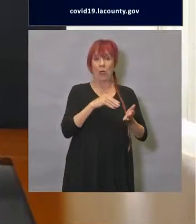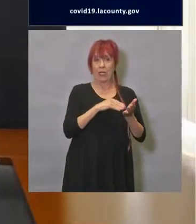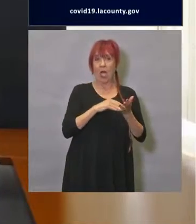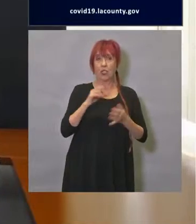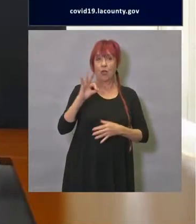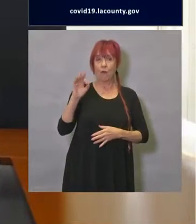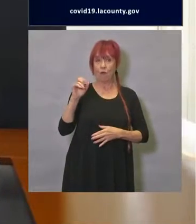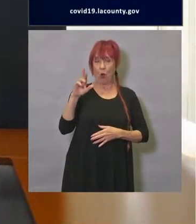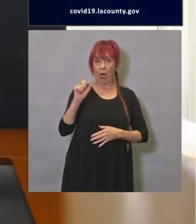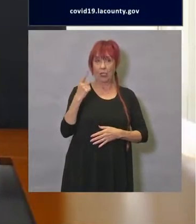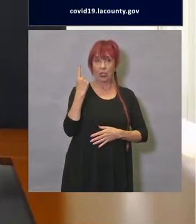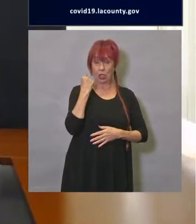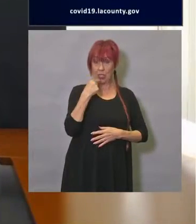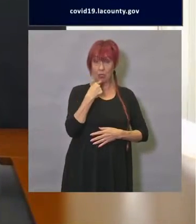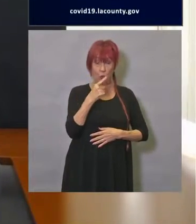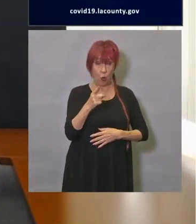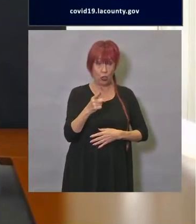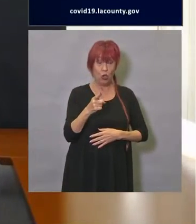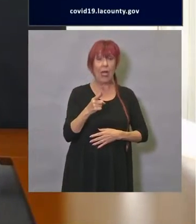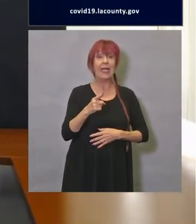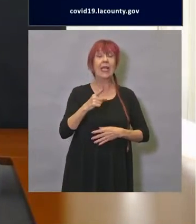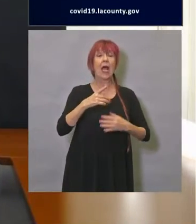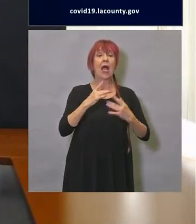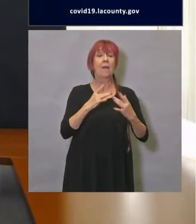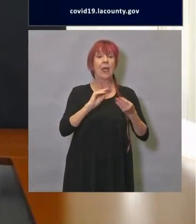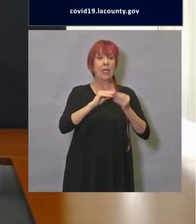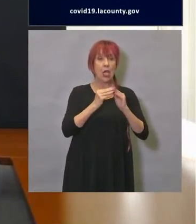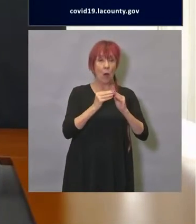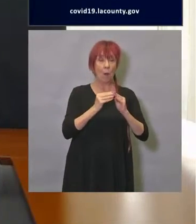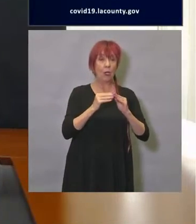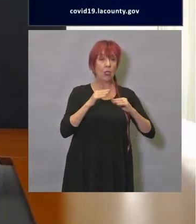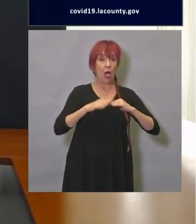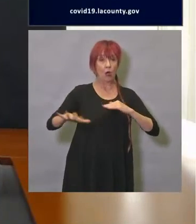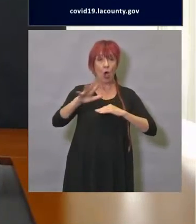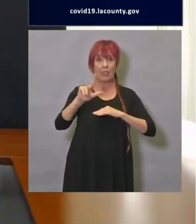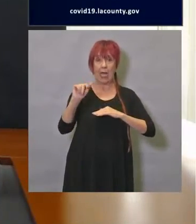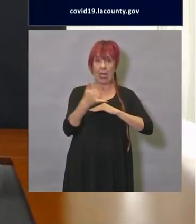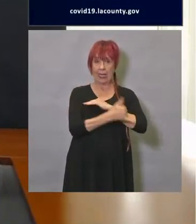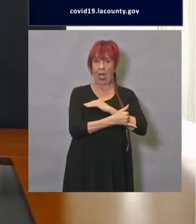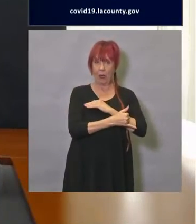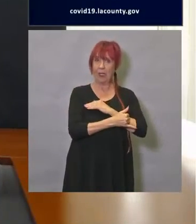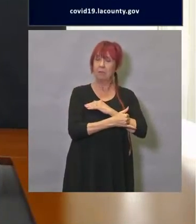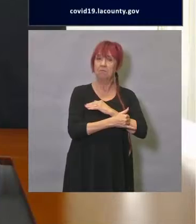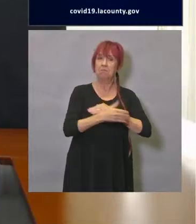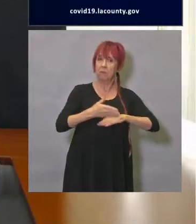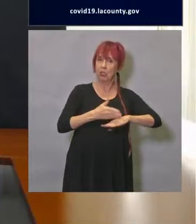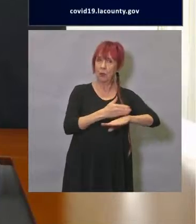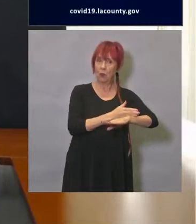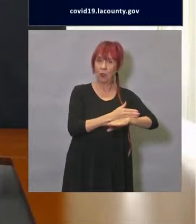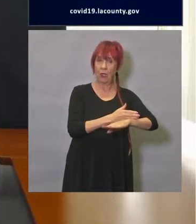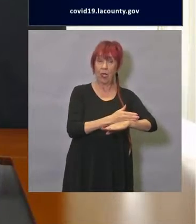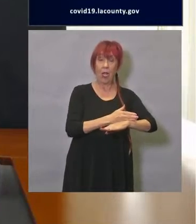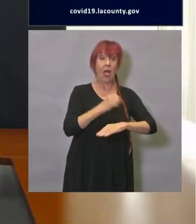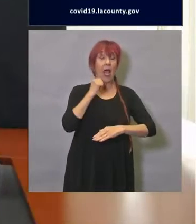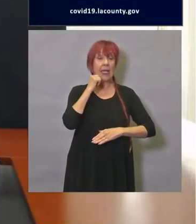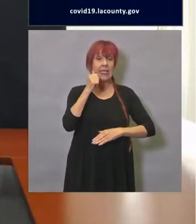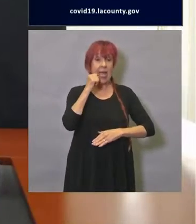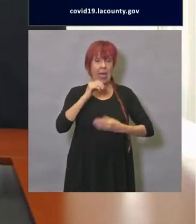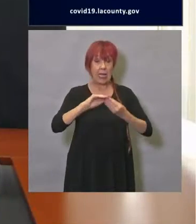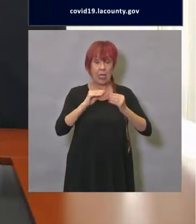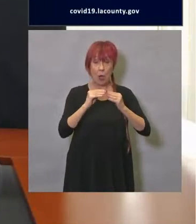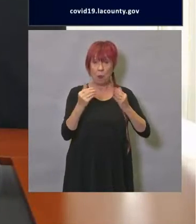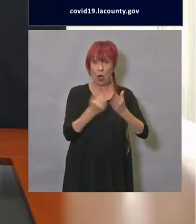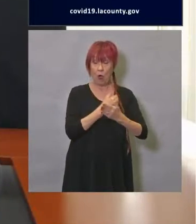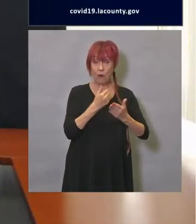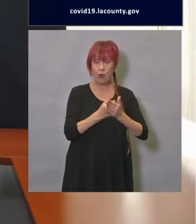in our hospitals across Los Angeles County continues to be encouraging. The daily number of new hospitalized patients